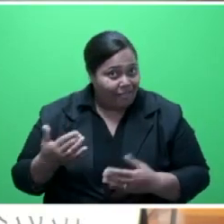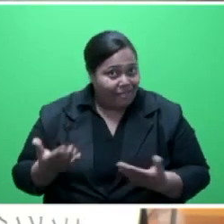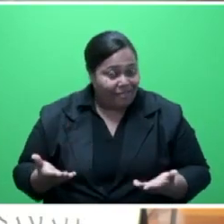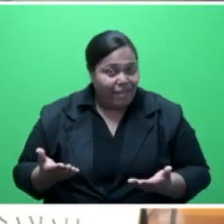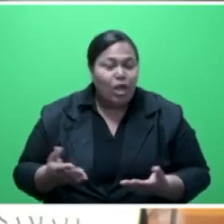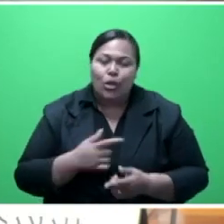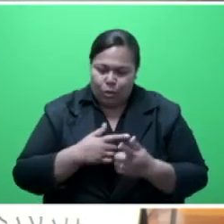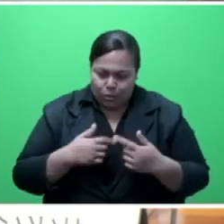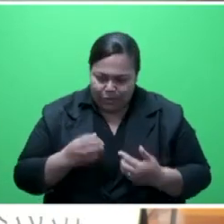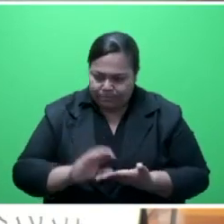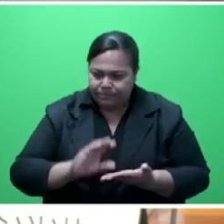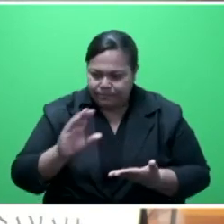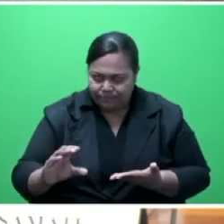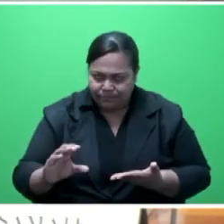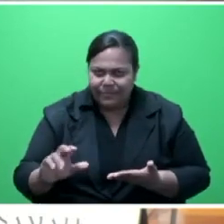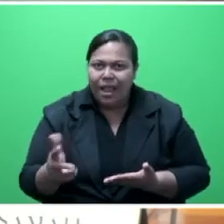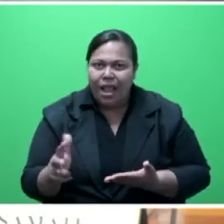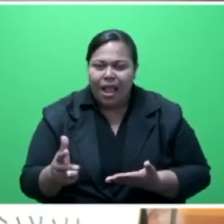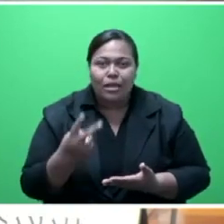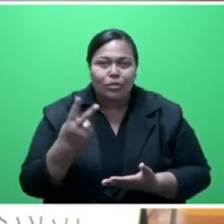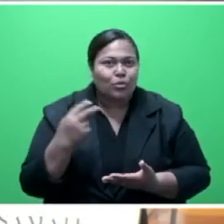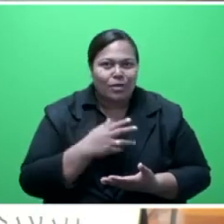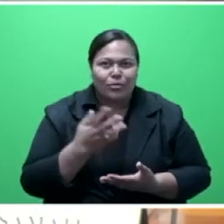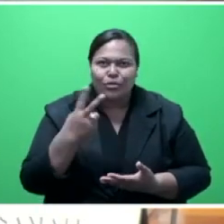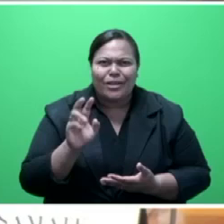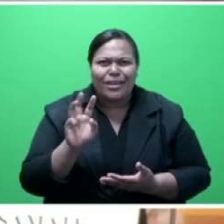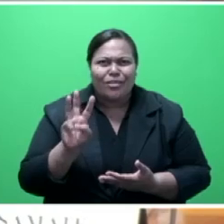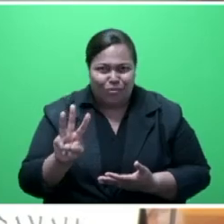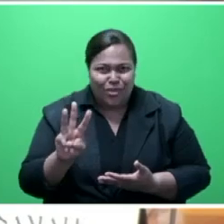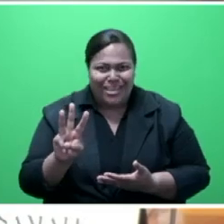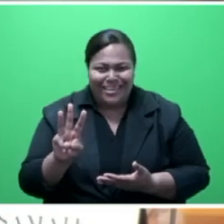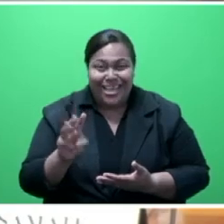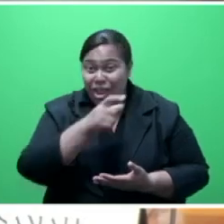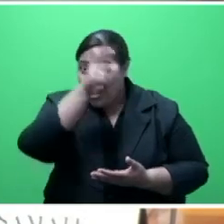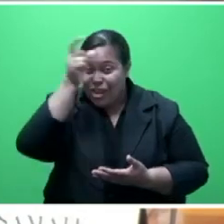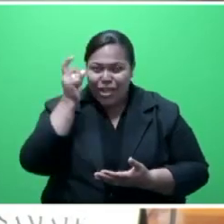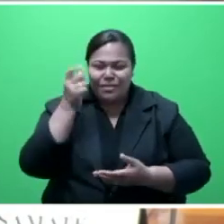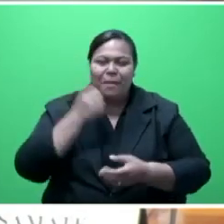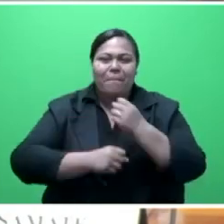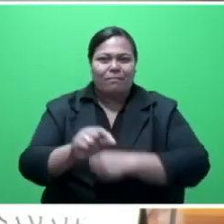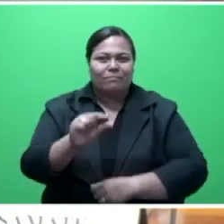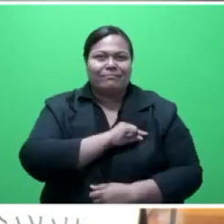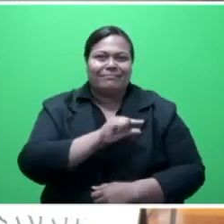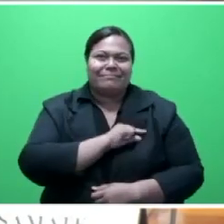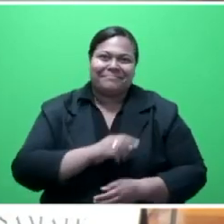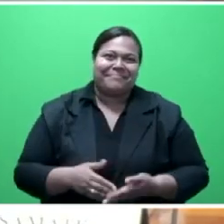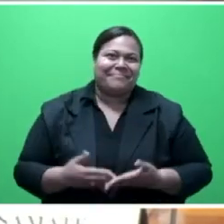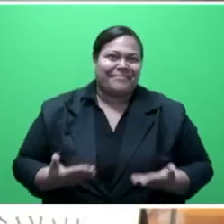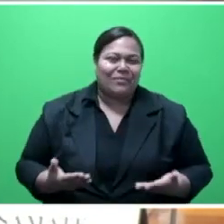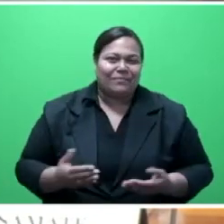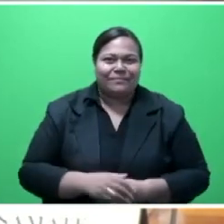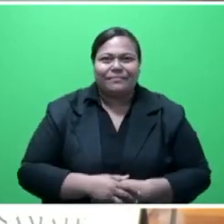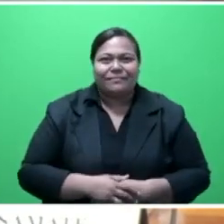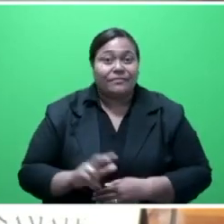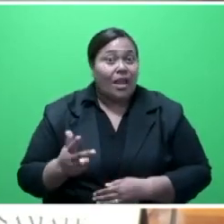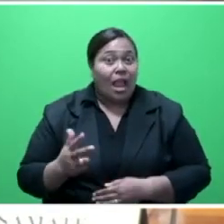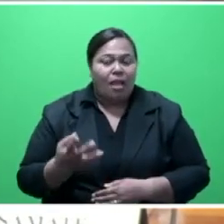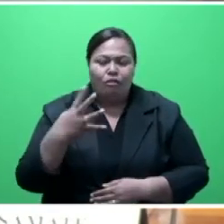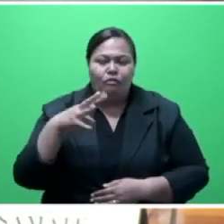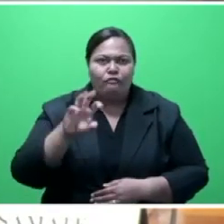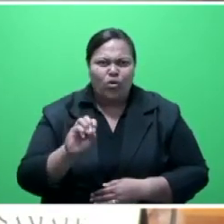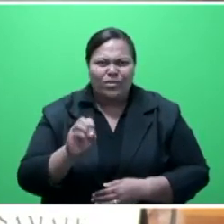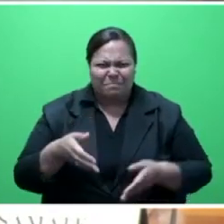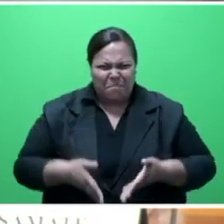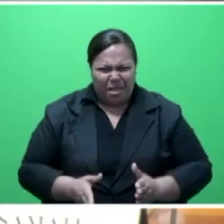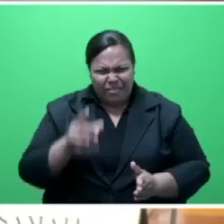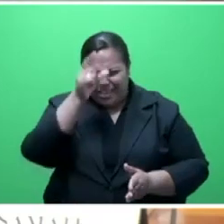hiring of 223 intern nurses, who will now become fully fledged nurses, the hiring of 40 midwives, and